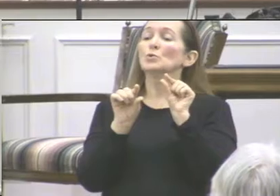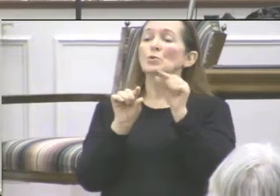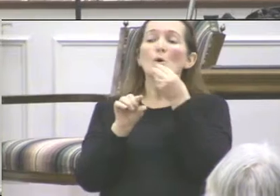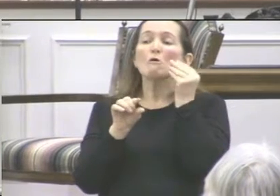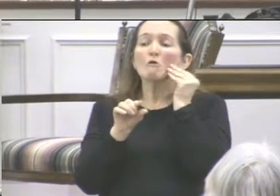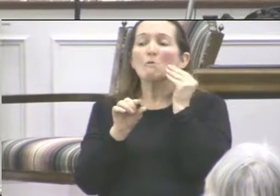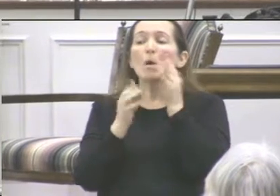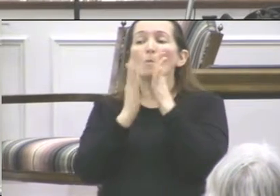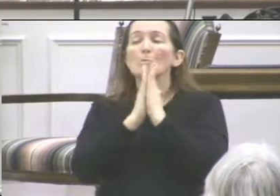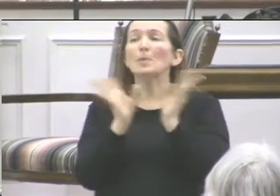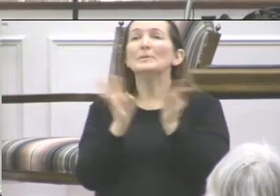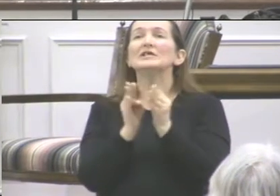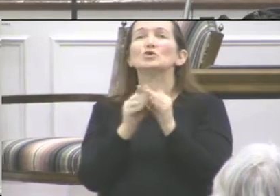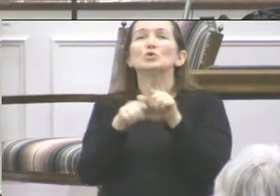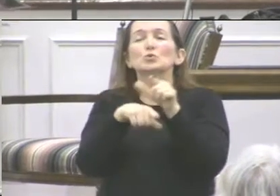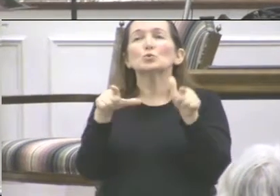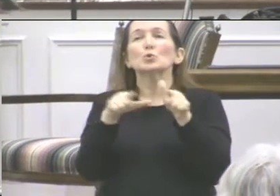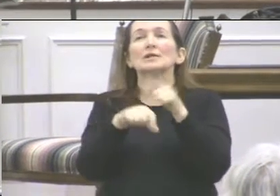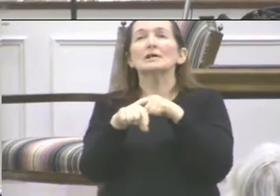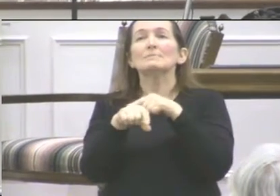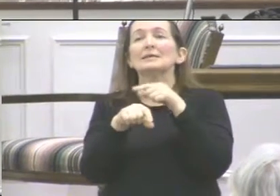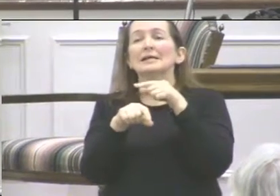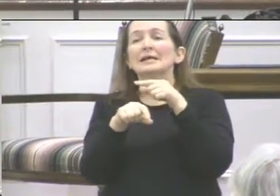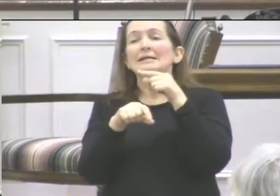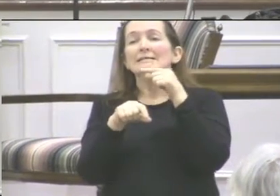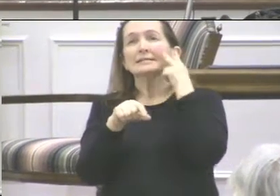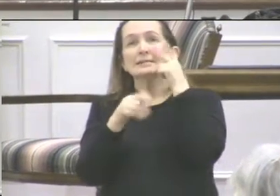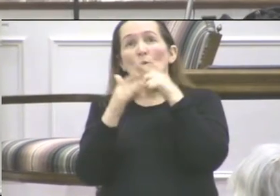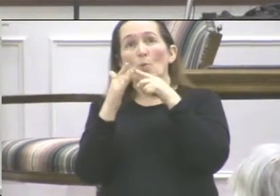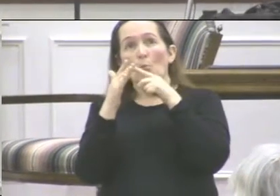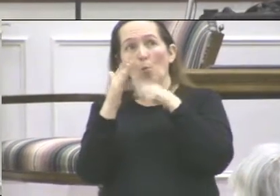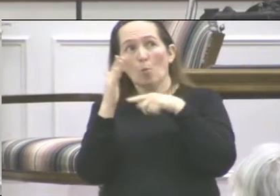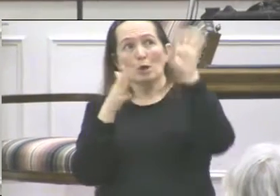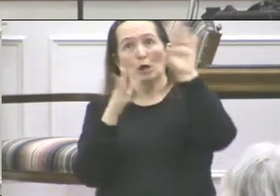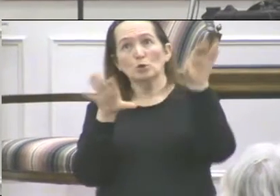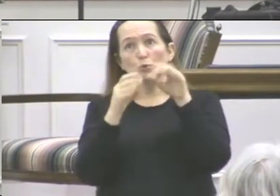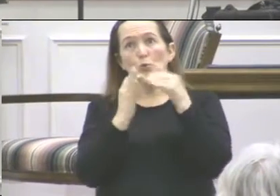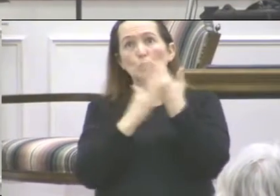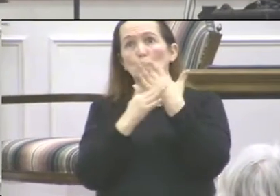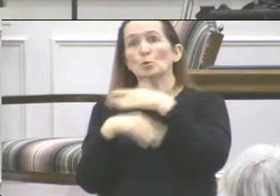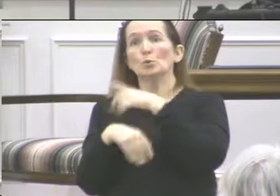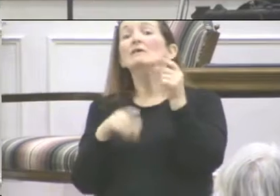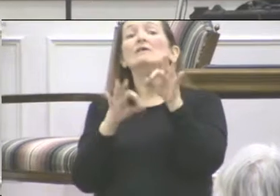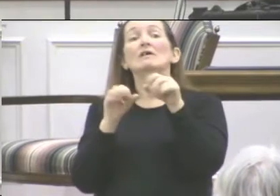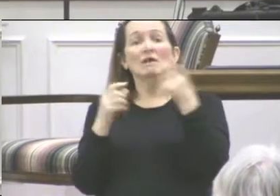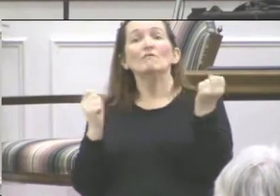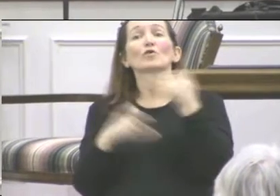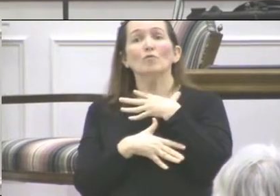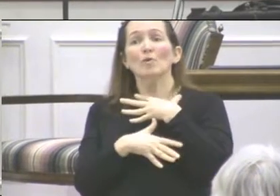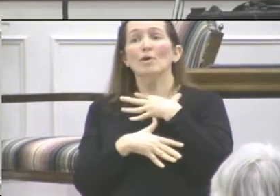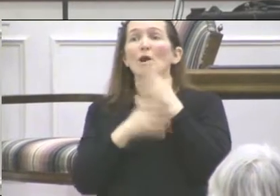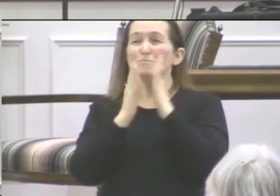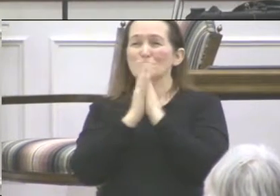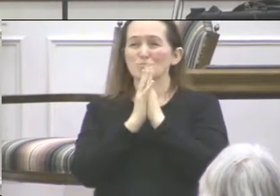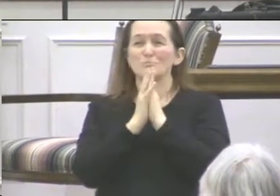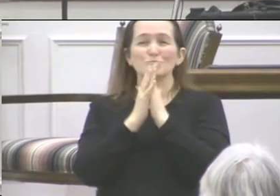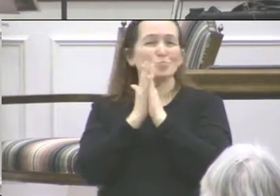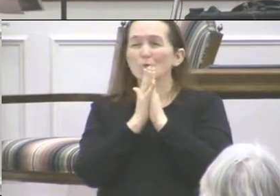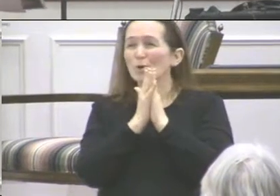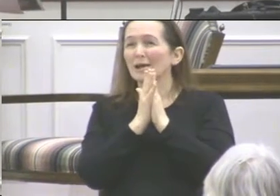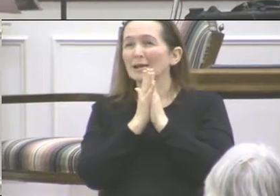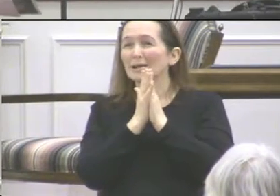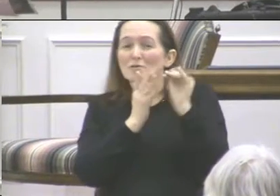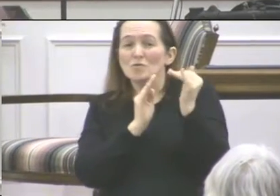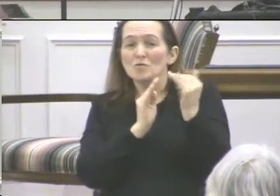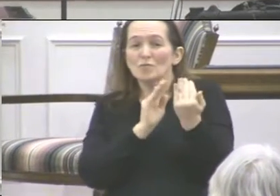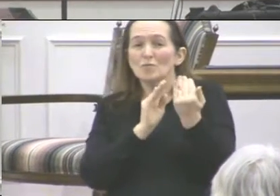great time for you to be able to know, to see what God can do through you. If you're afraid of prayer, praying out loud, we're